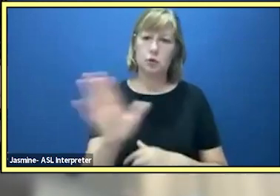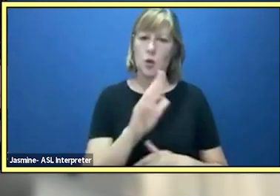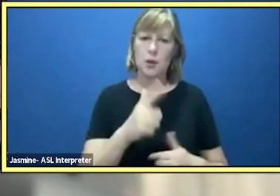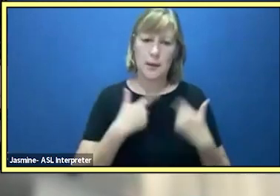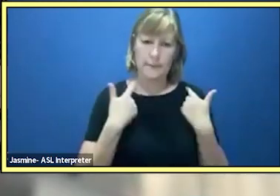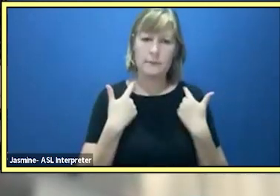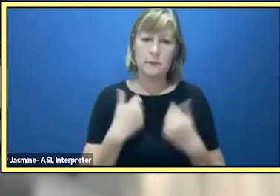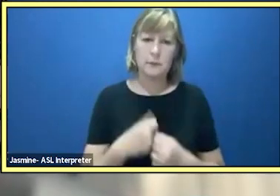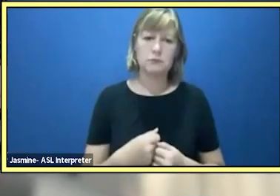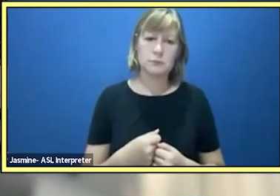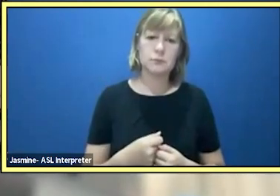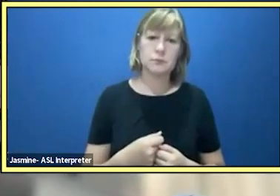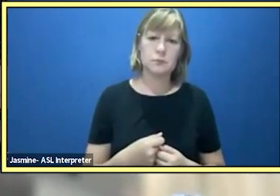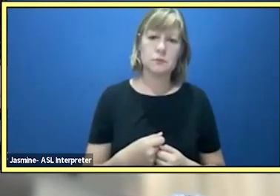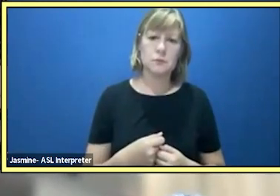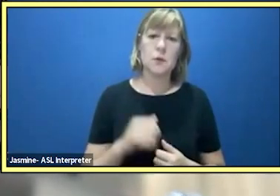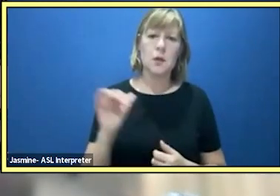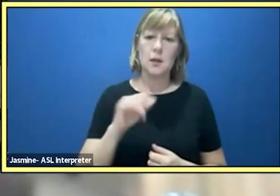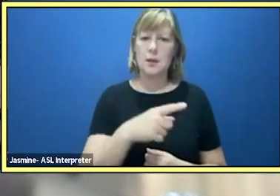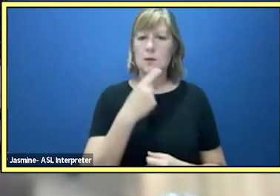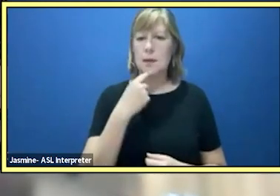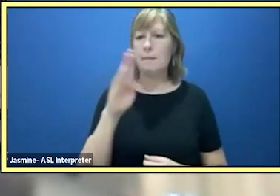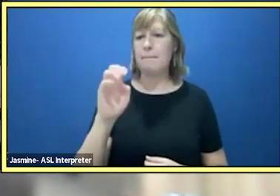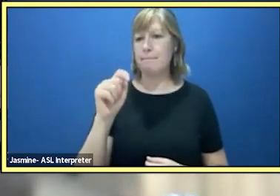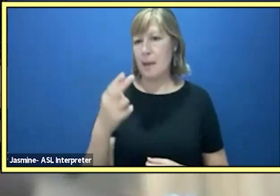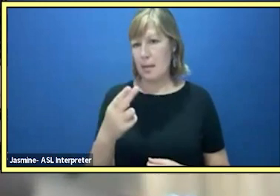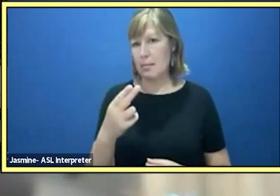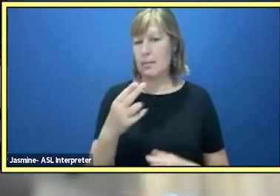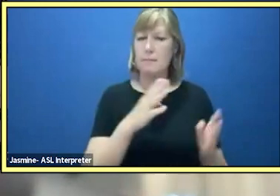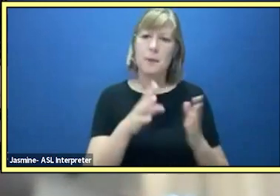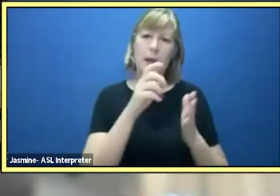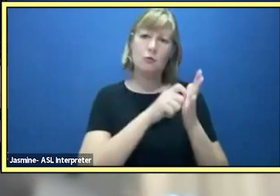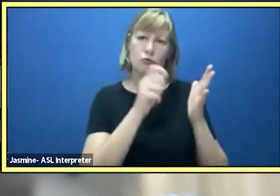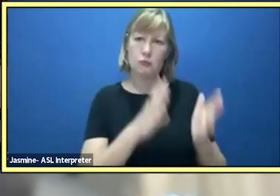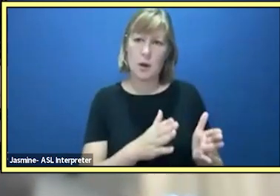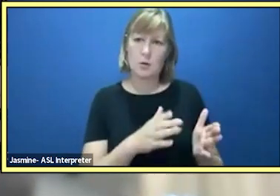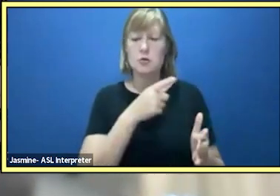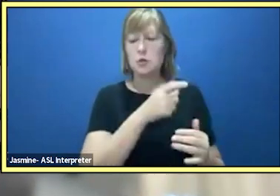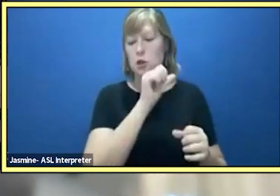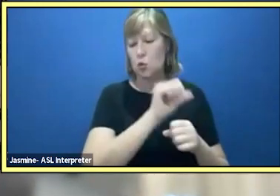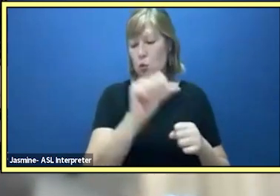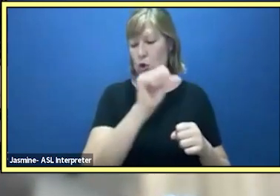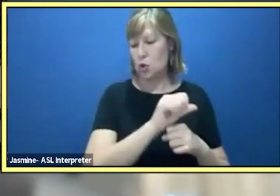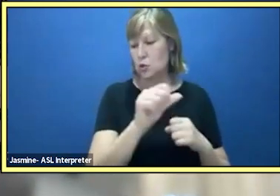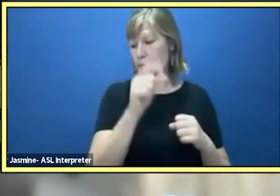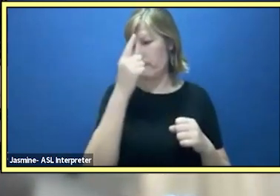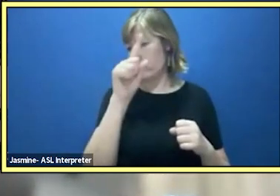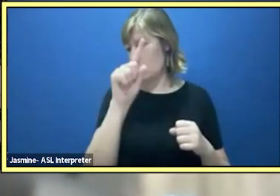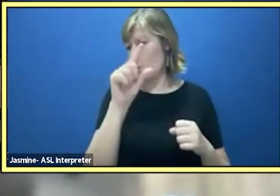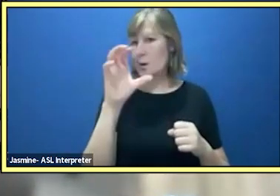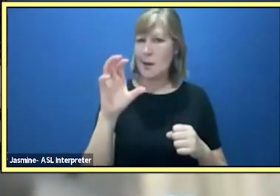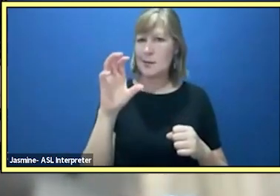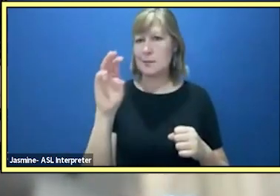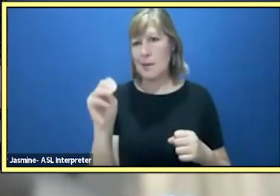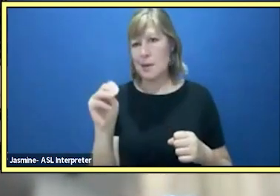plan writer and say she, works for case management agency ABC, I think it